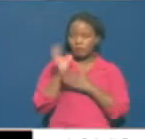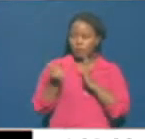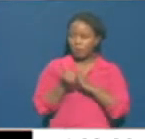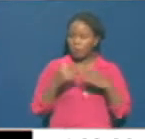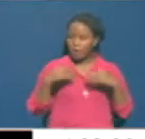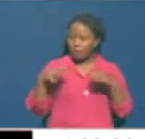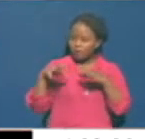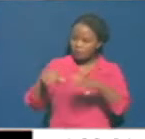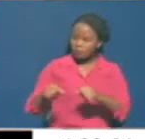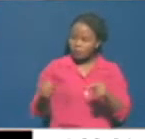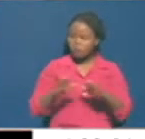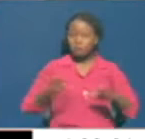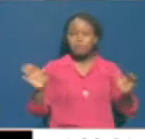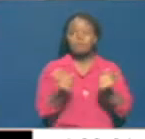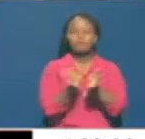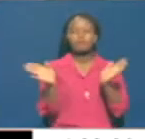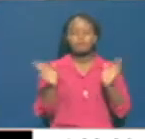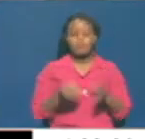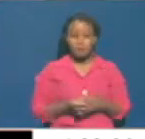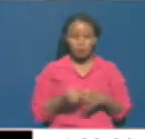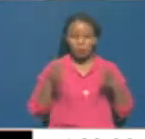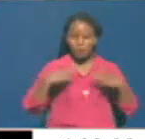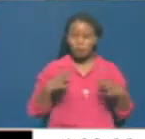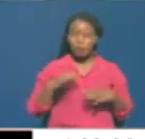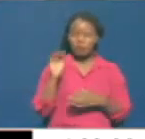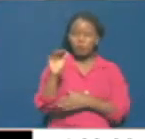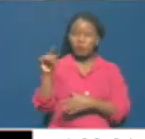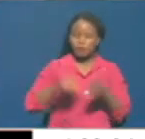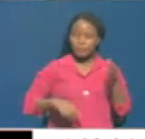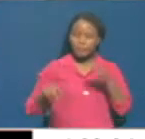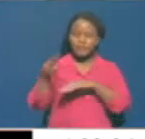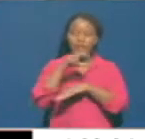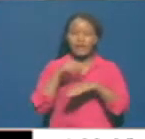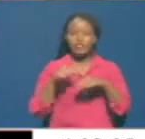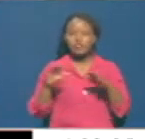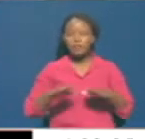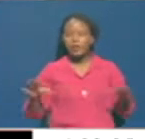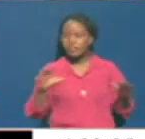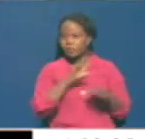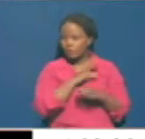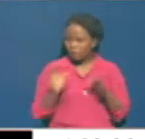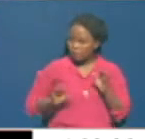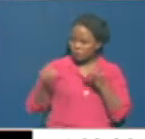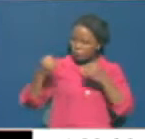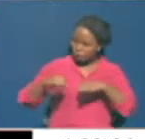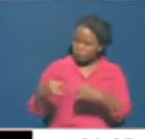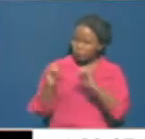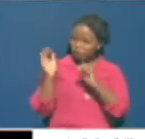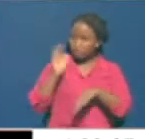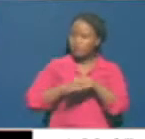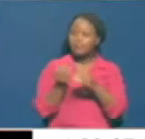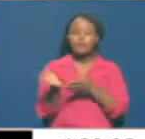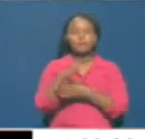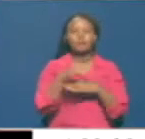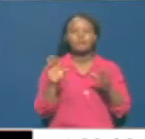public utility land. The residents called on the National Land Commission to expedite the recovery of the land, which they claim